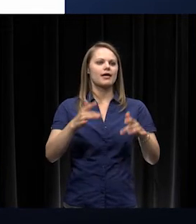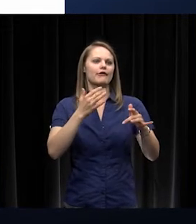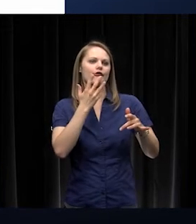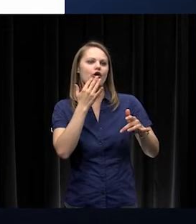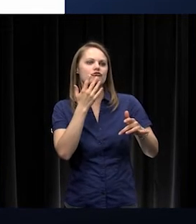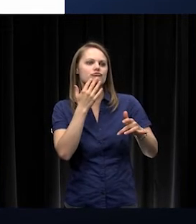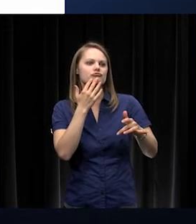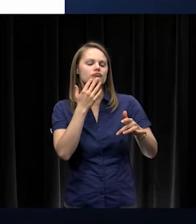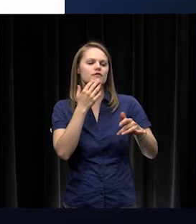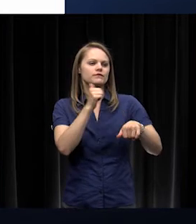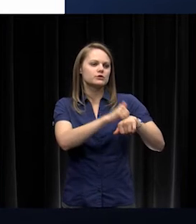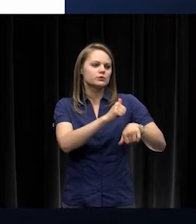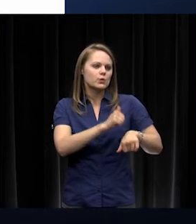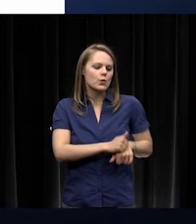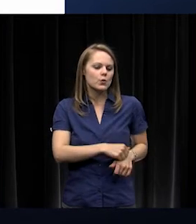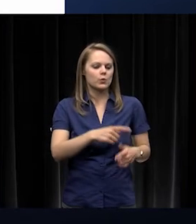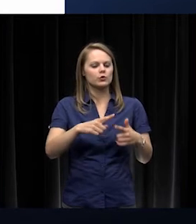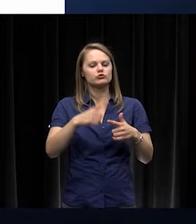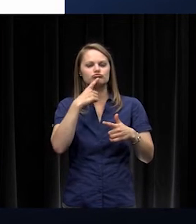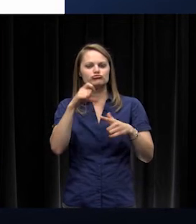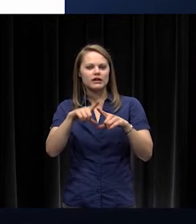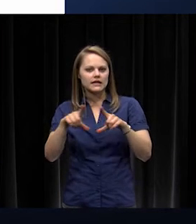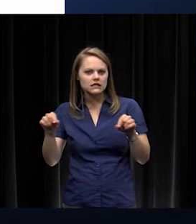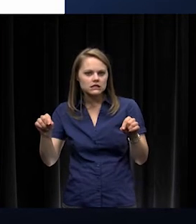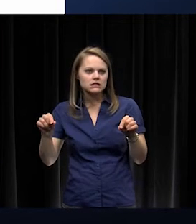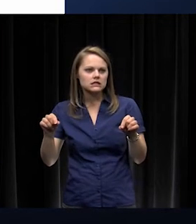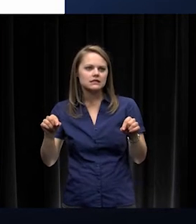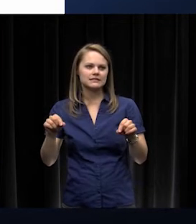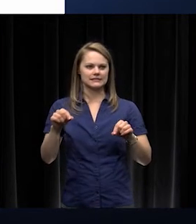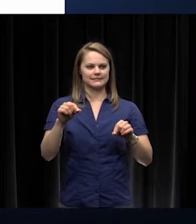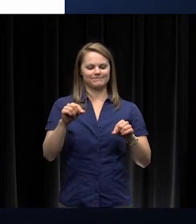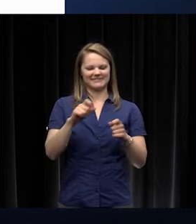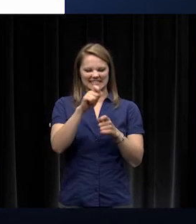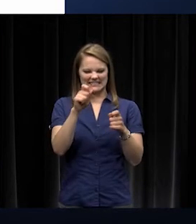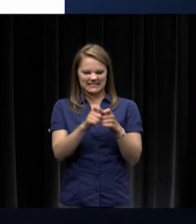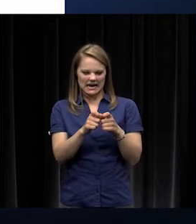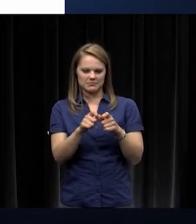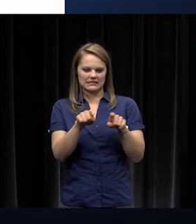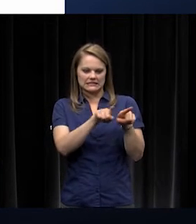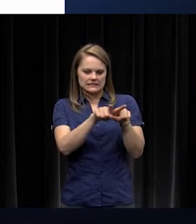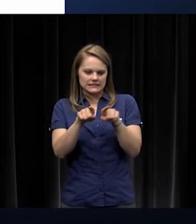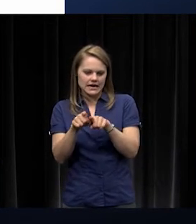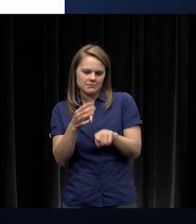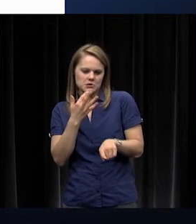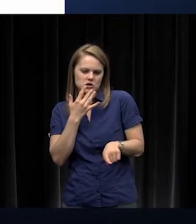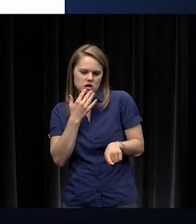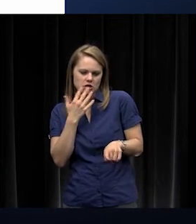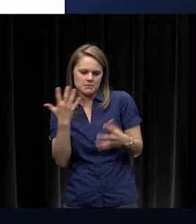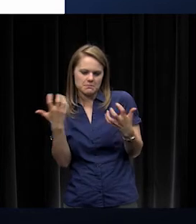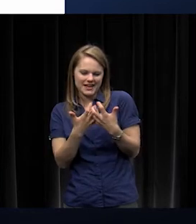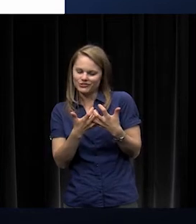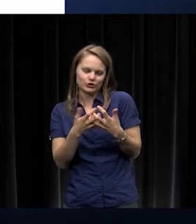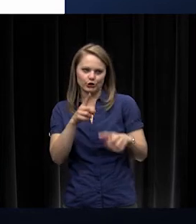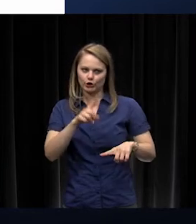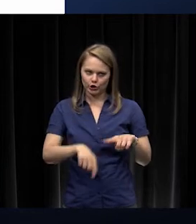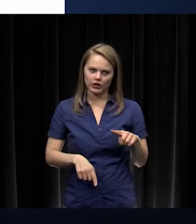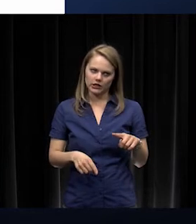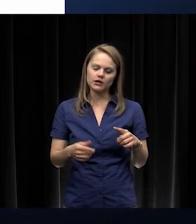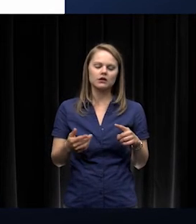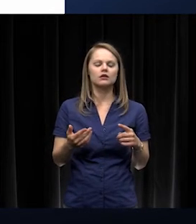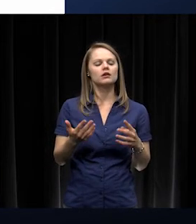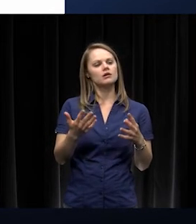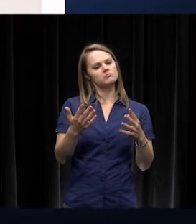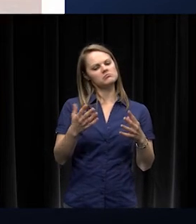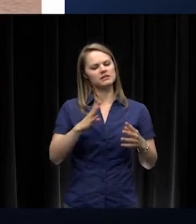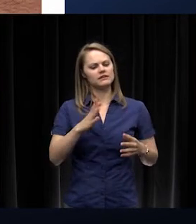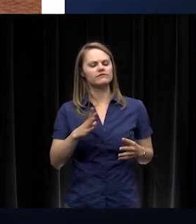course the similar brick colors. We couldn't get an exact match on the brick, and nor did we kind of want to. We wanted to let it kind of stand